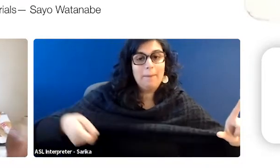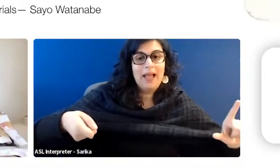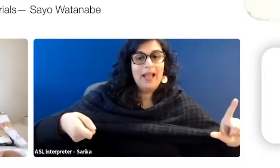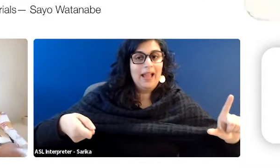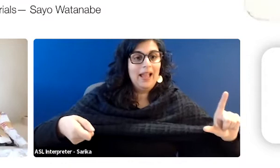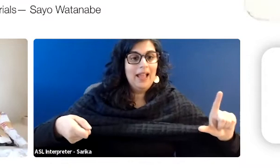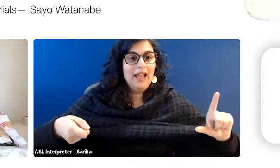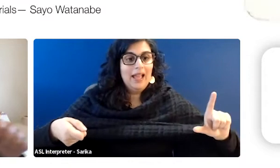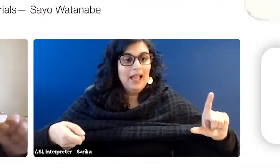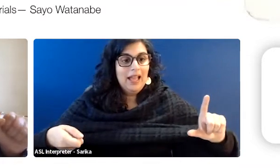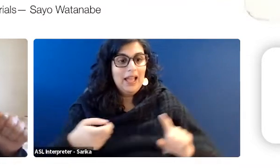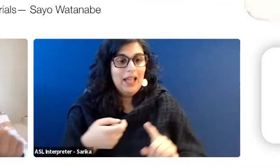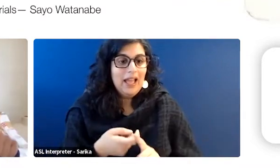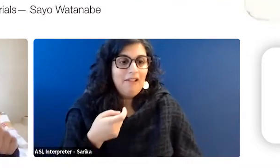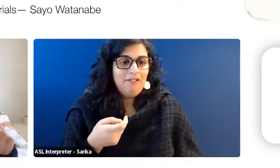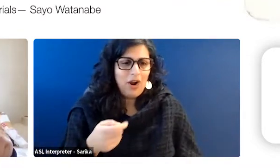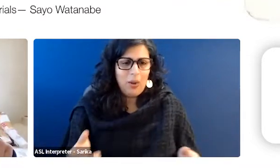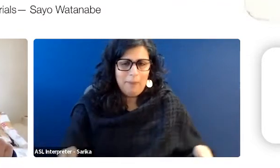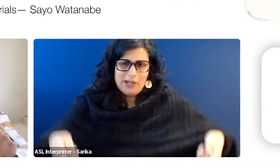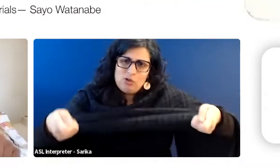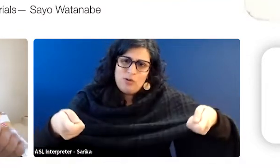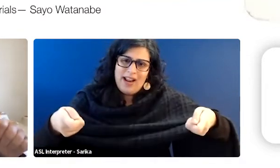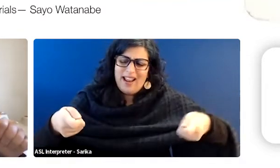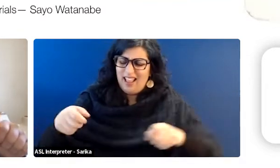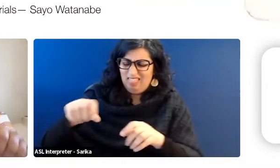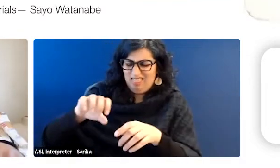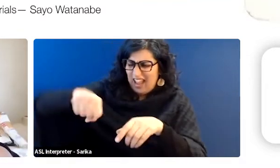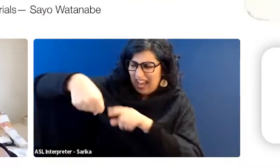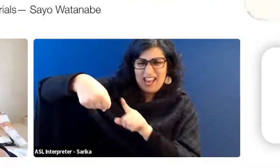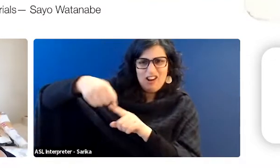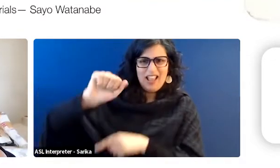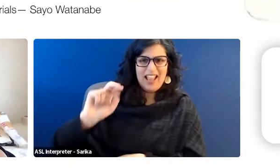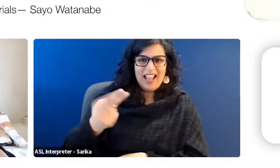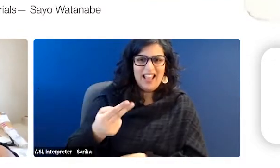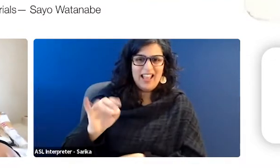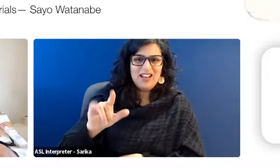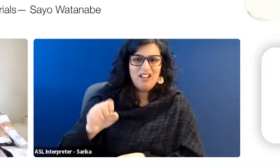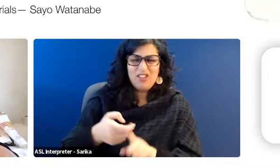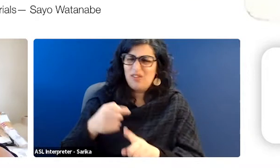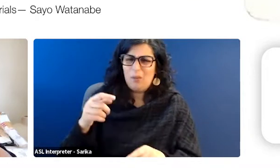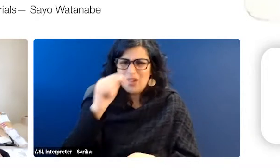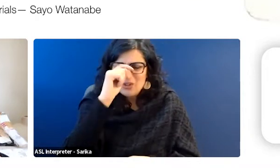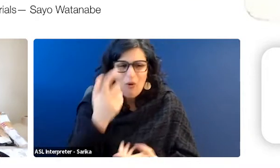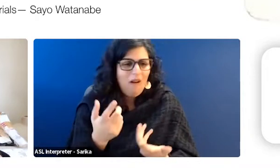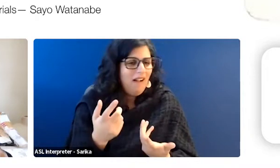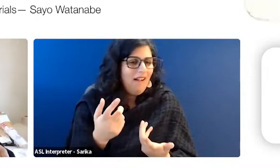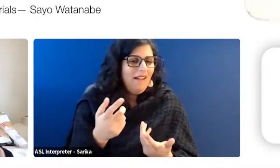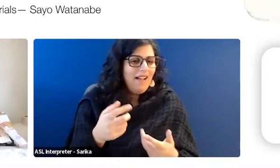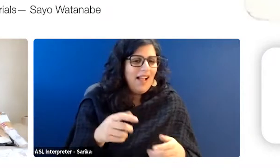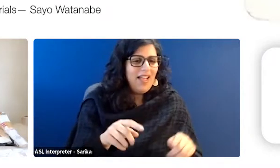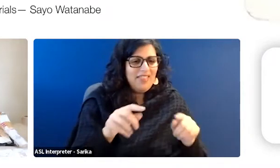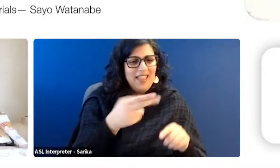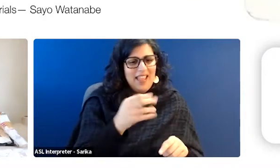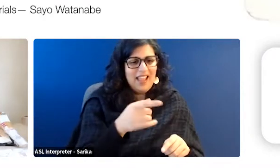this meat tray and this handle from a toy, these hanger parts for the feet